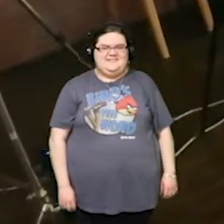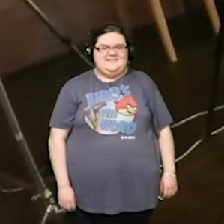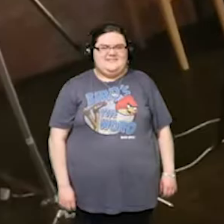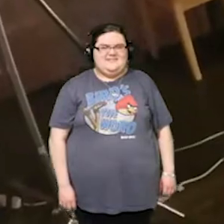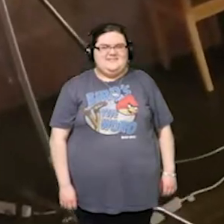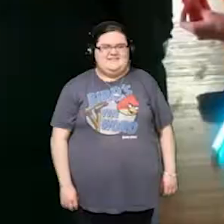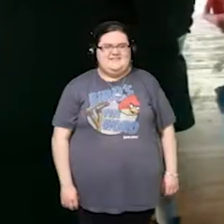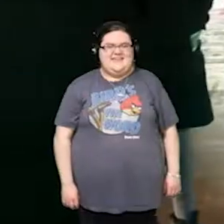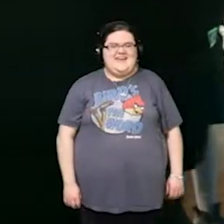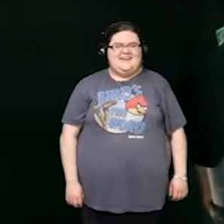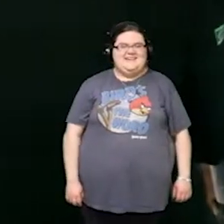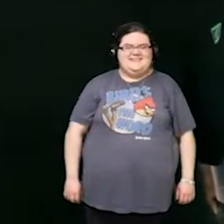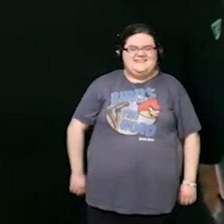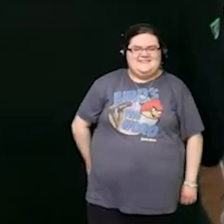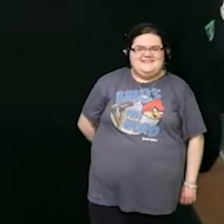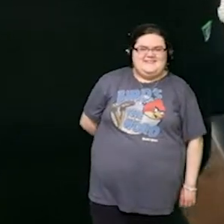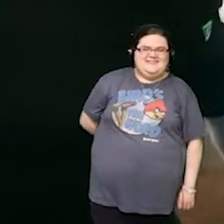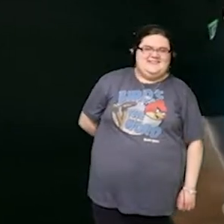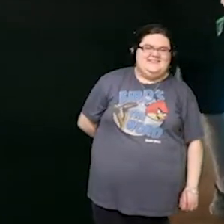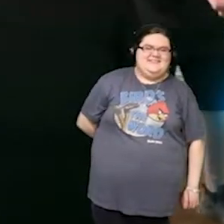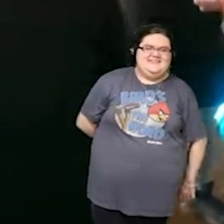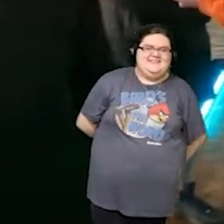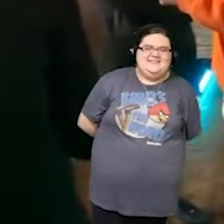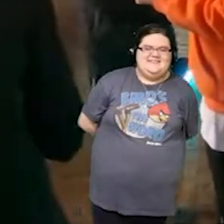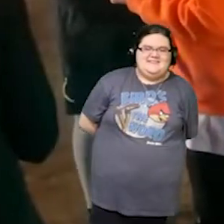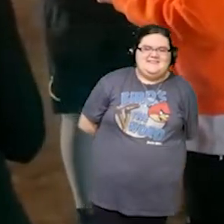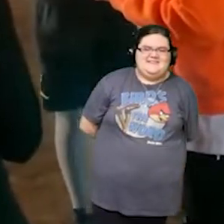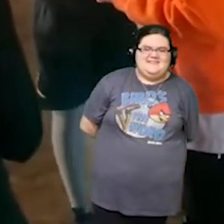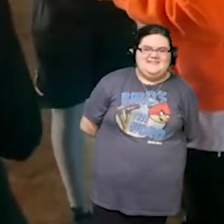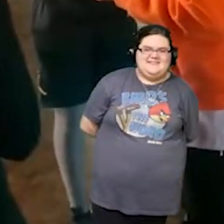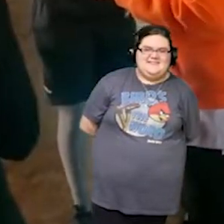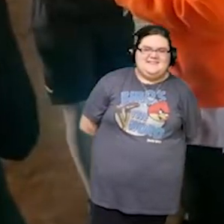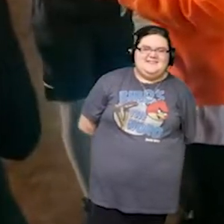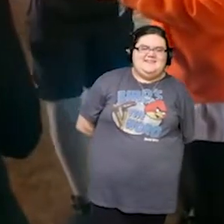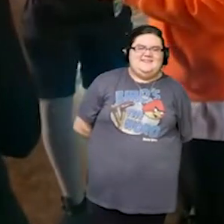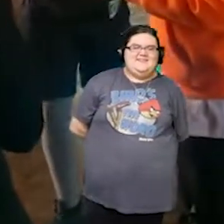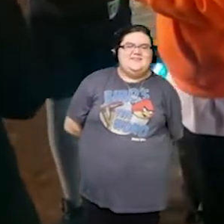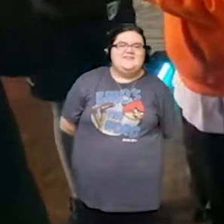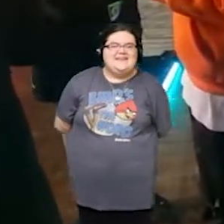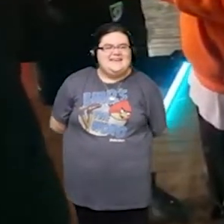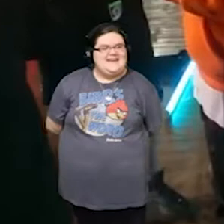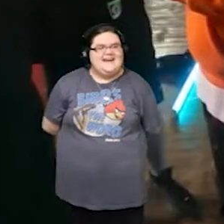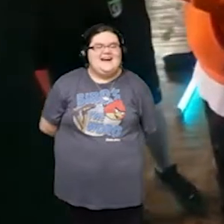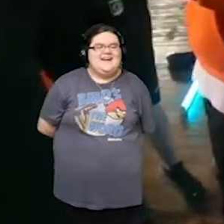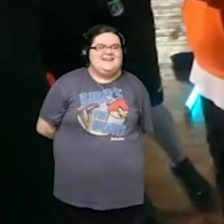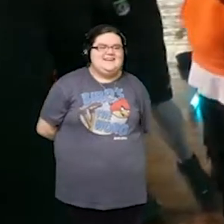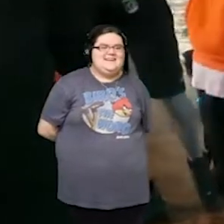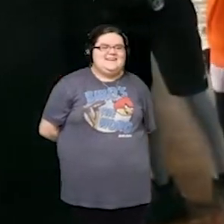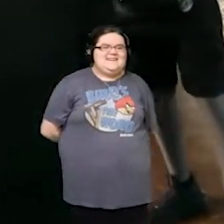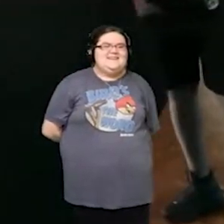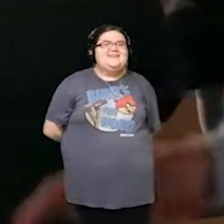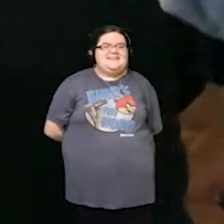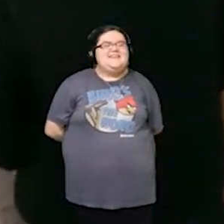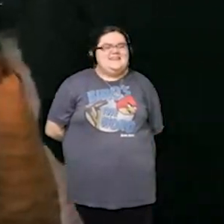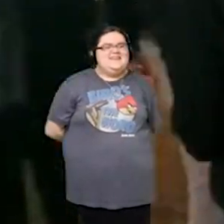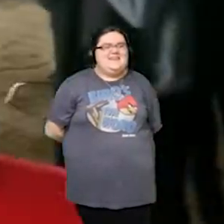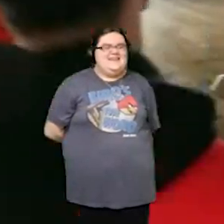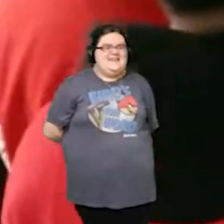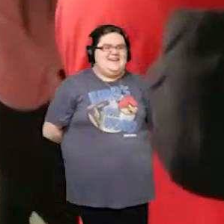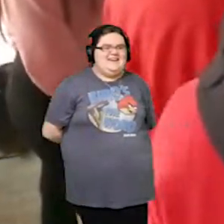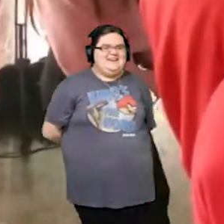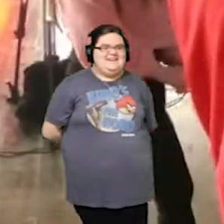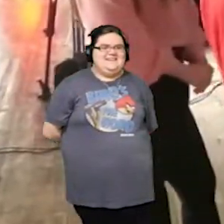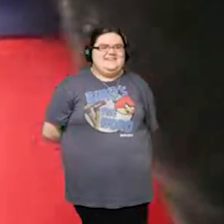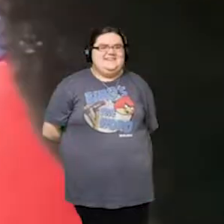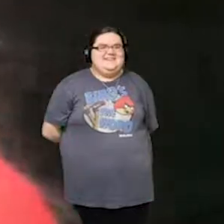Then no one will know. Look. Yeah. Wait, it looks fantastic. You can't tell, can you? I think you had the worst one, I won't lie. Really? Really? No, actually, Charlie had the worst